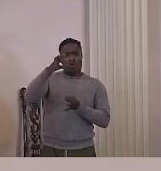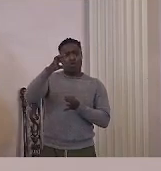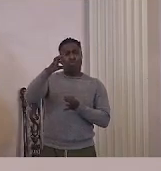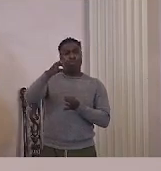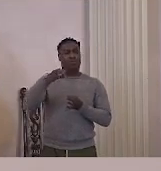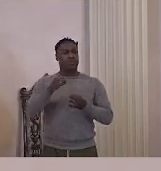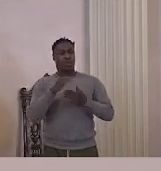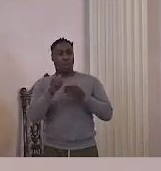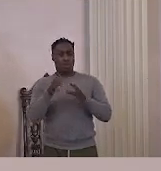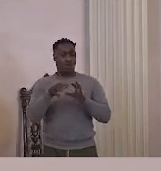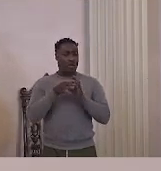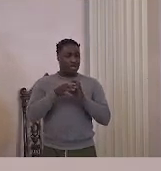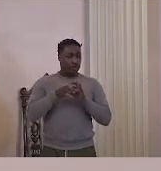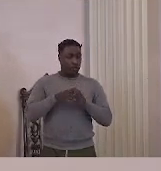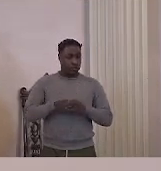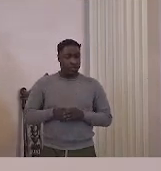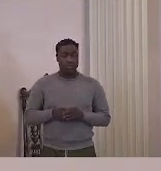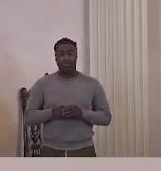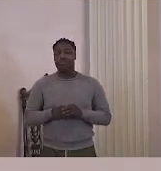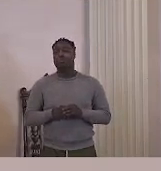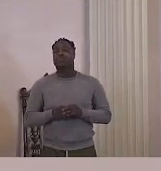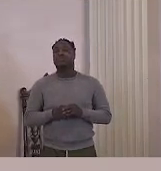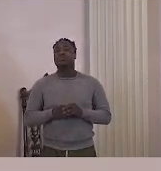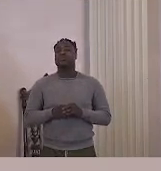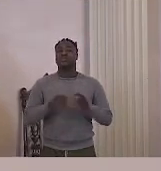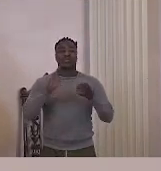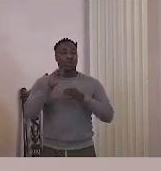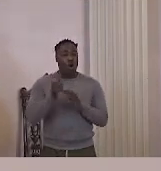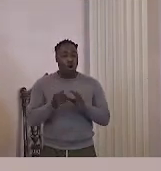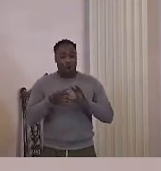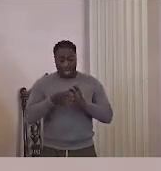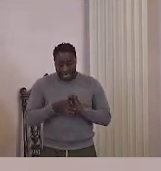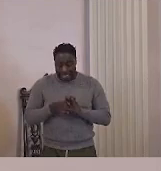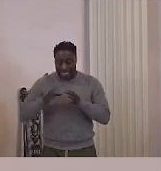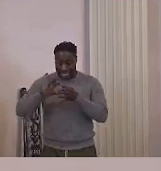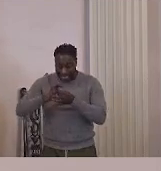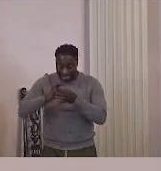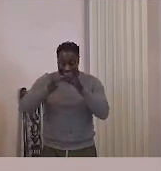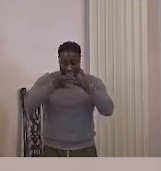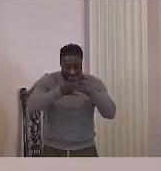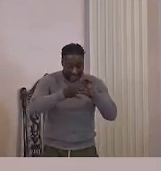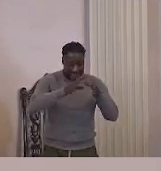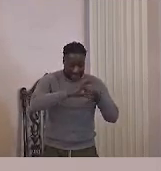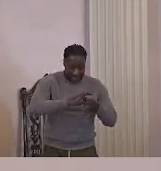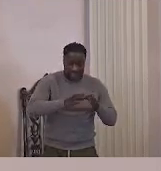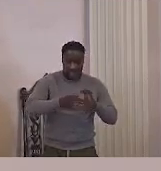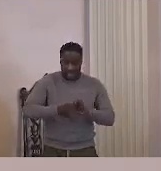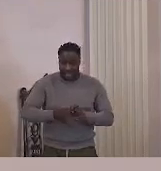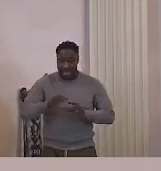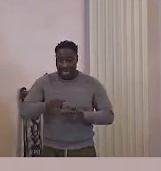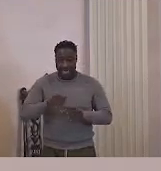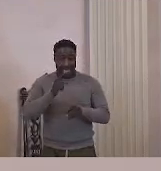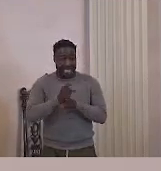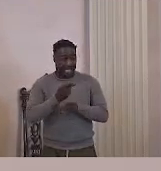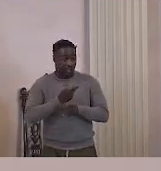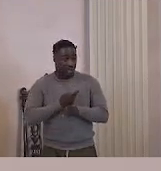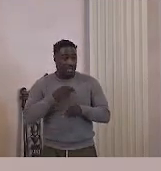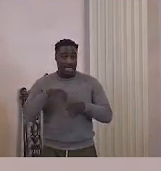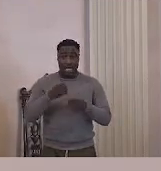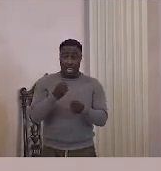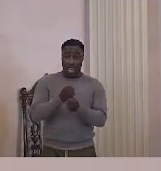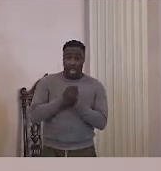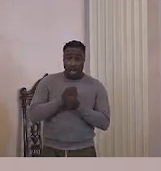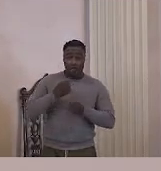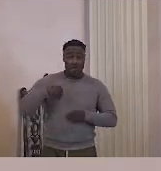all your relations, the interdependent web which holds us, and the love in which